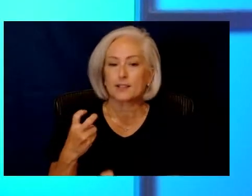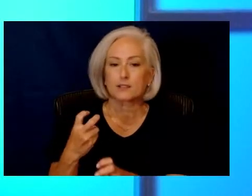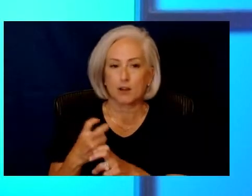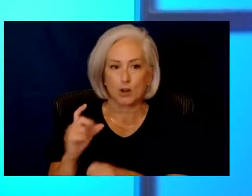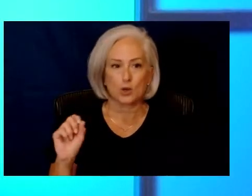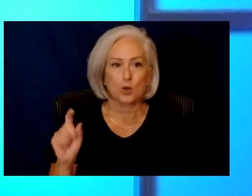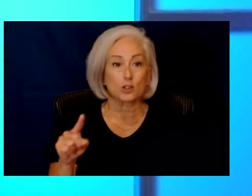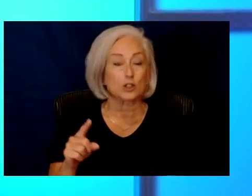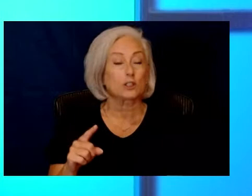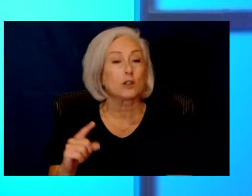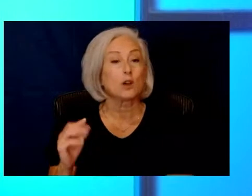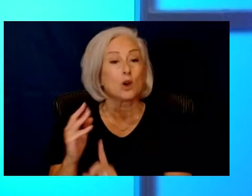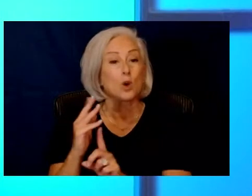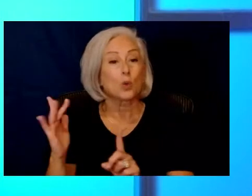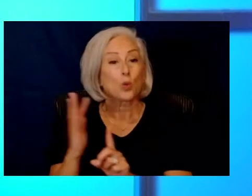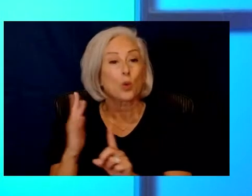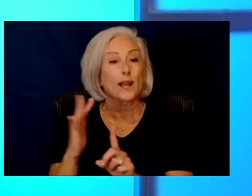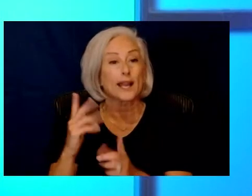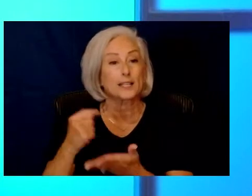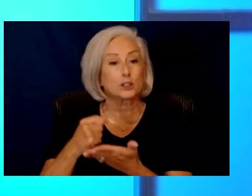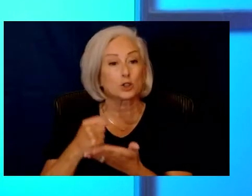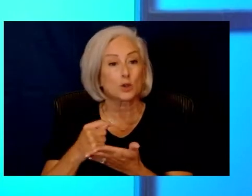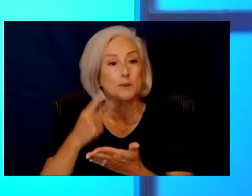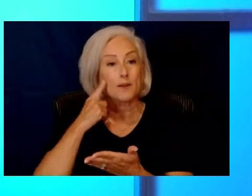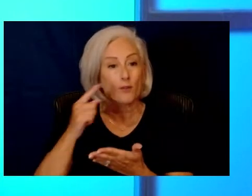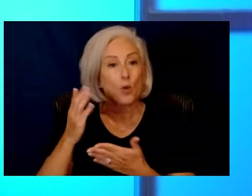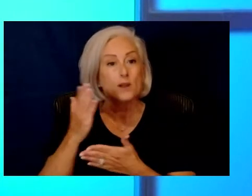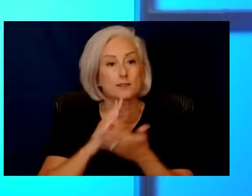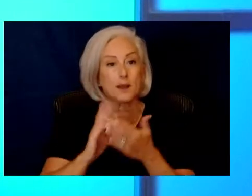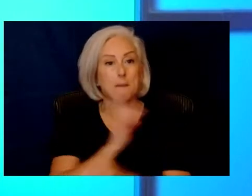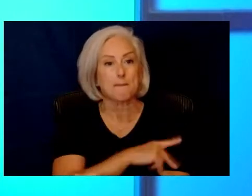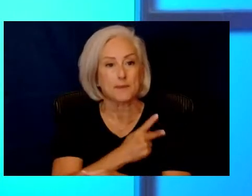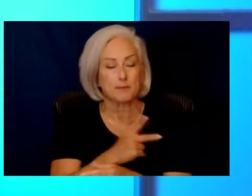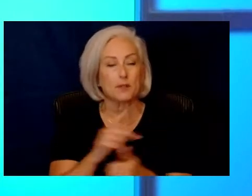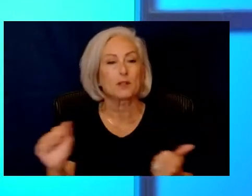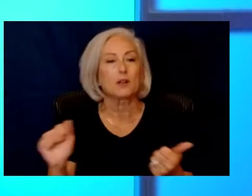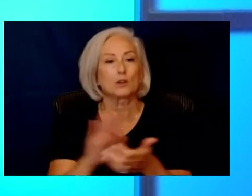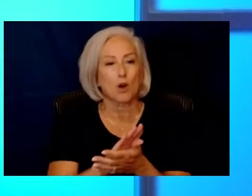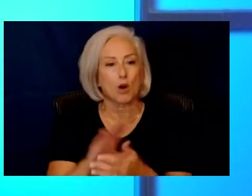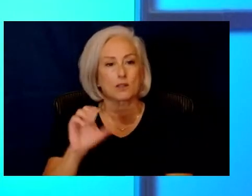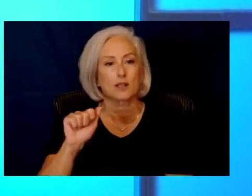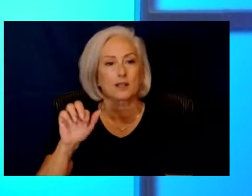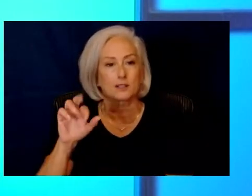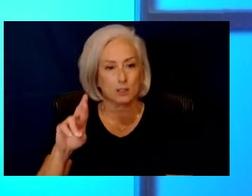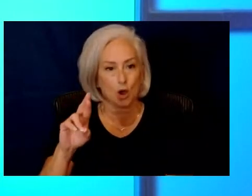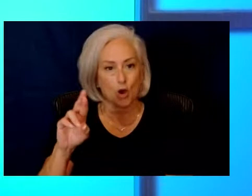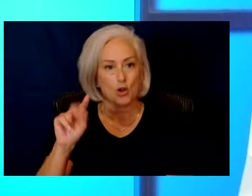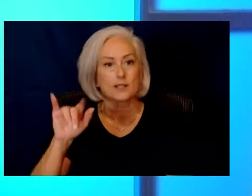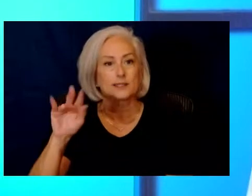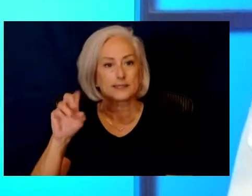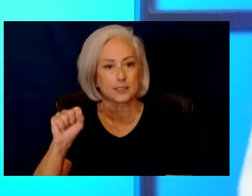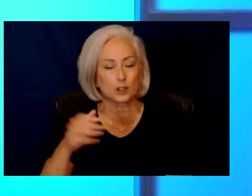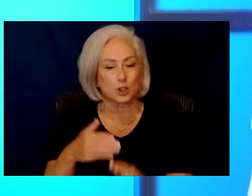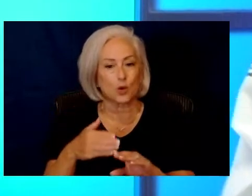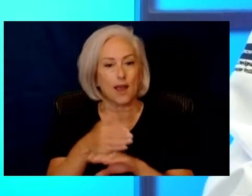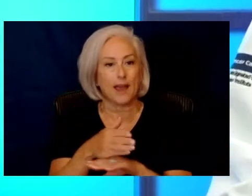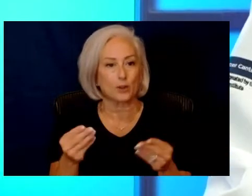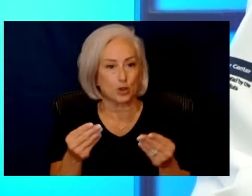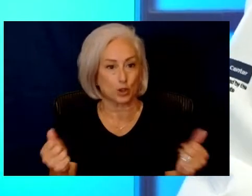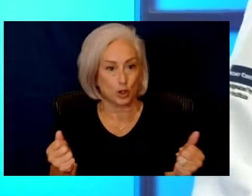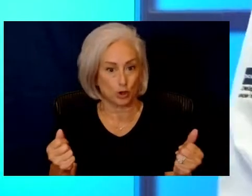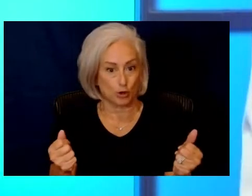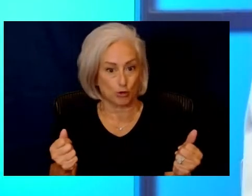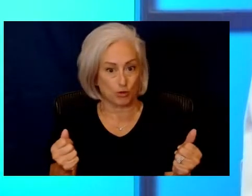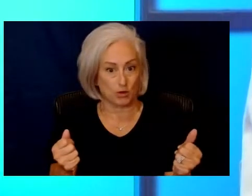Radiation treatment for some patients can cause scar tissue after the patient is cured in that area. For some patients,